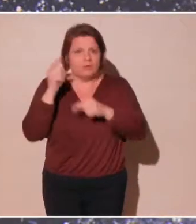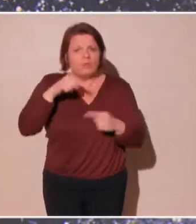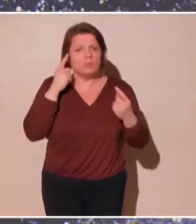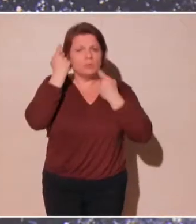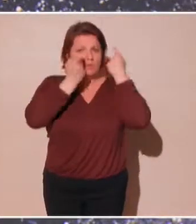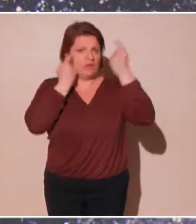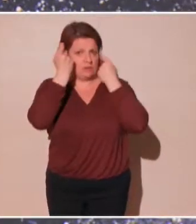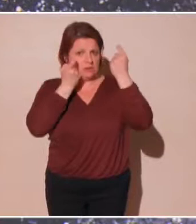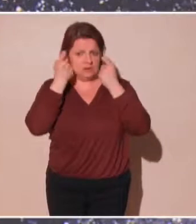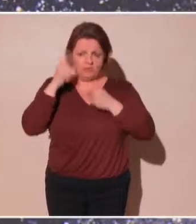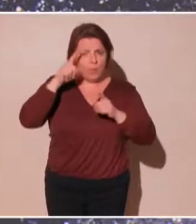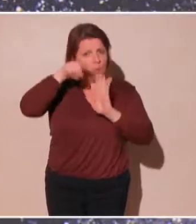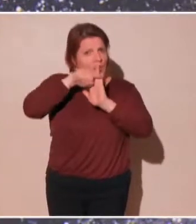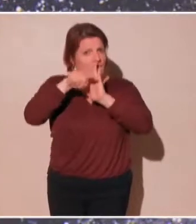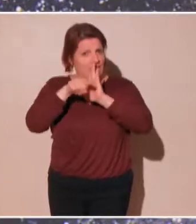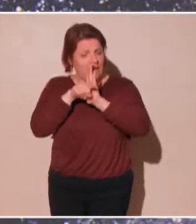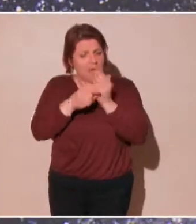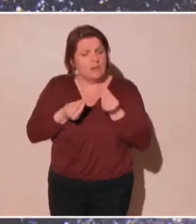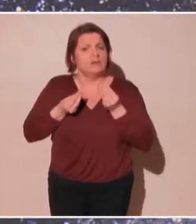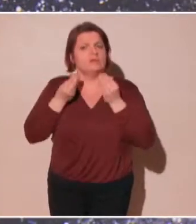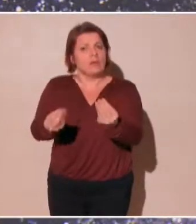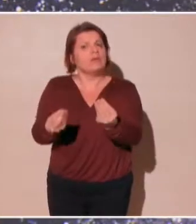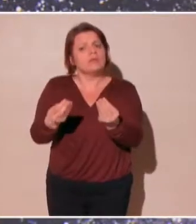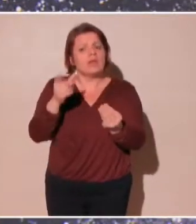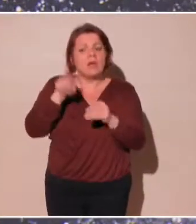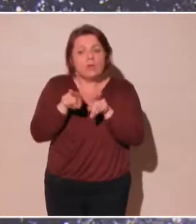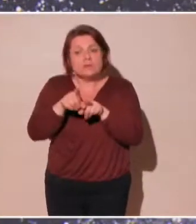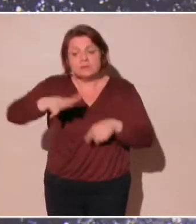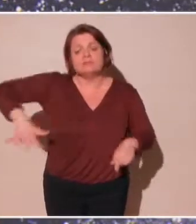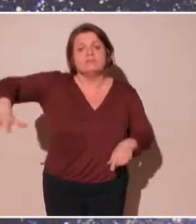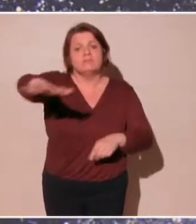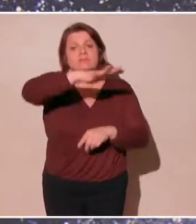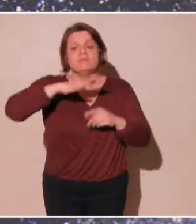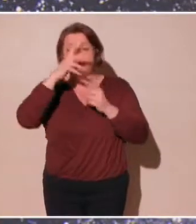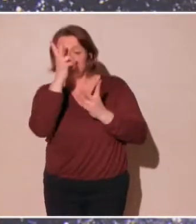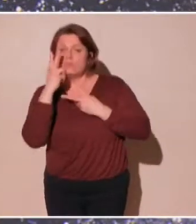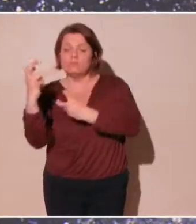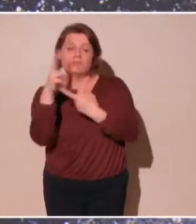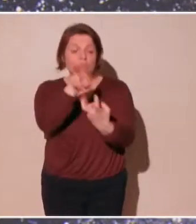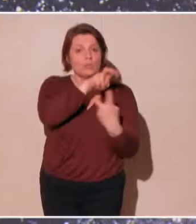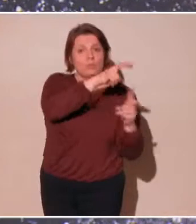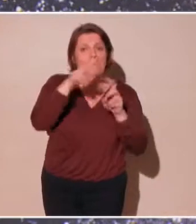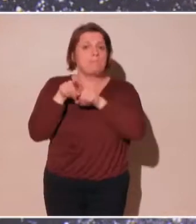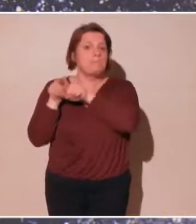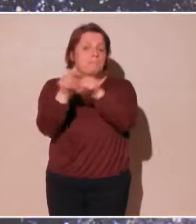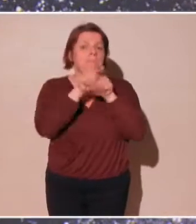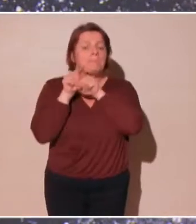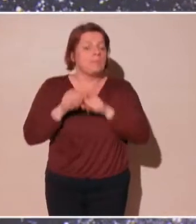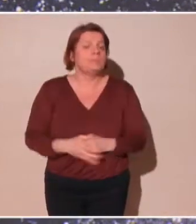those elements ourselves, because this would allow us to come up with a common understanding and with